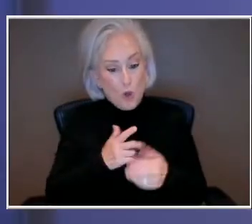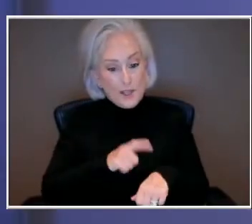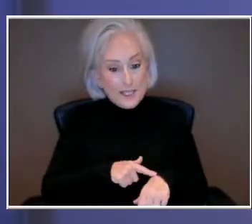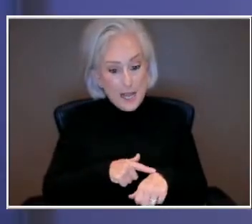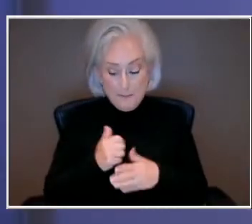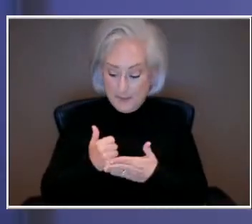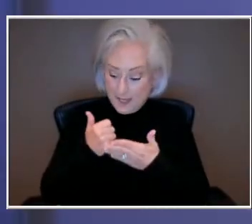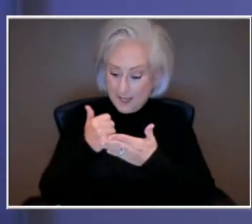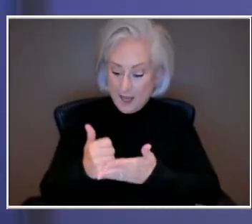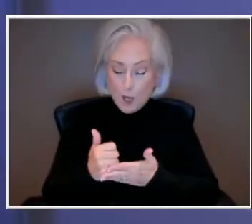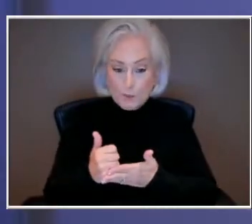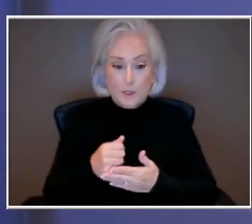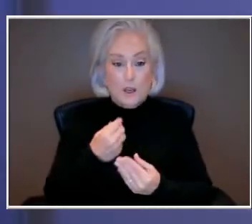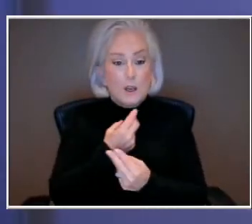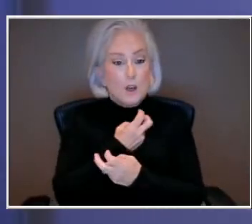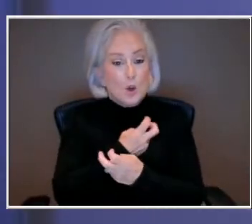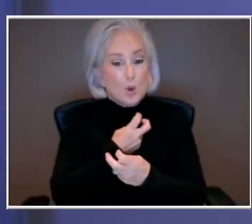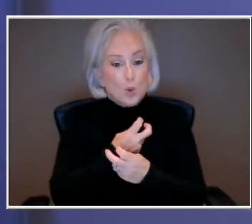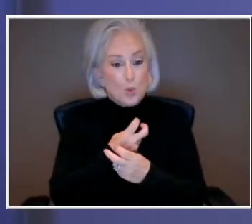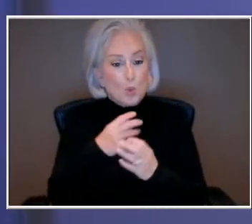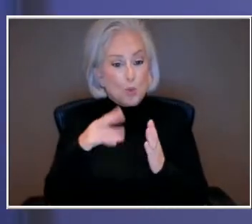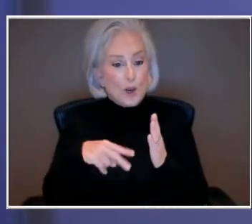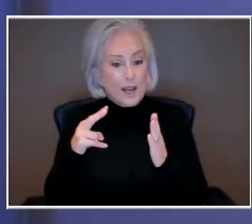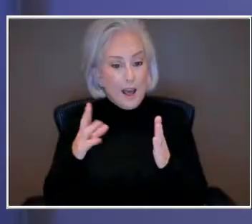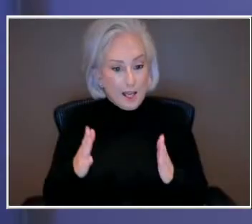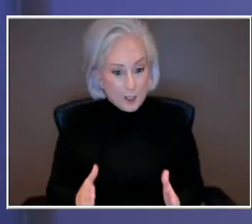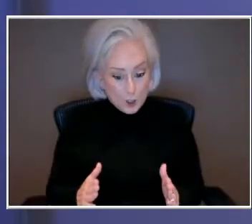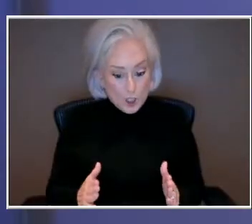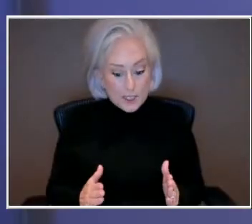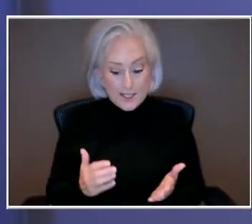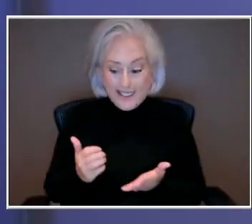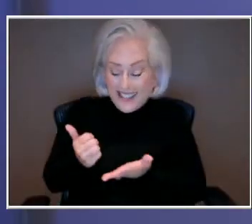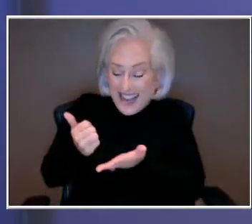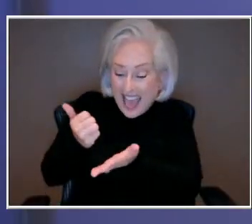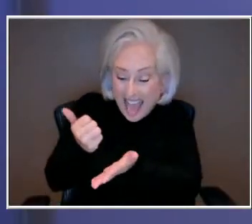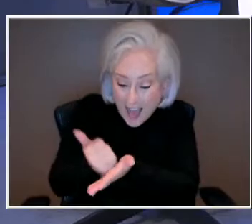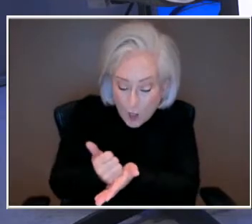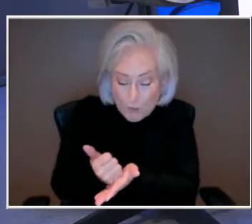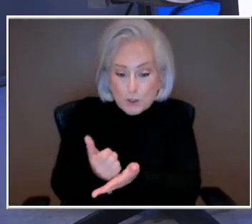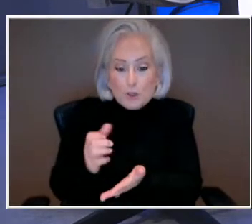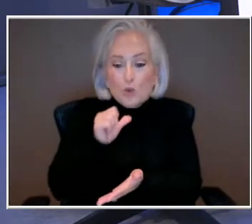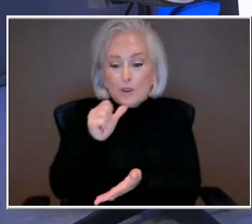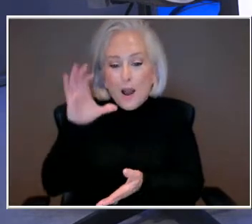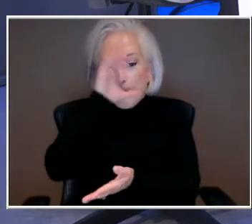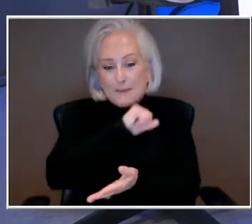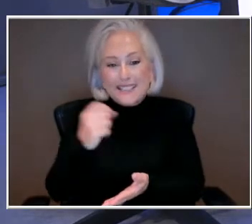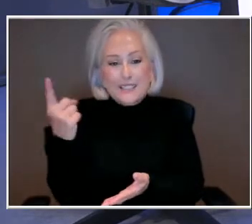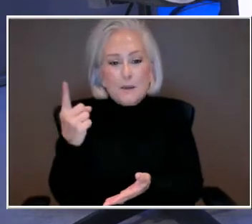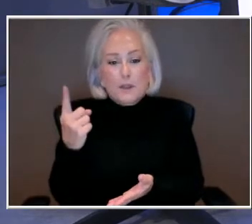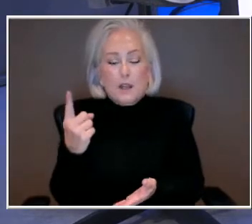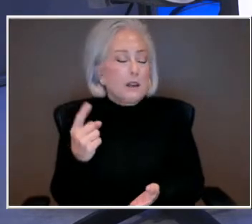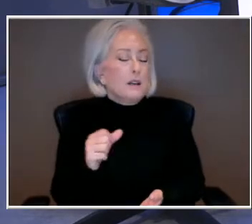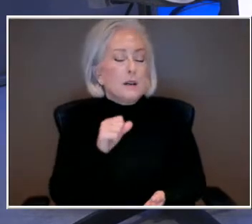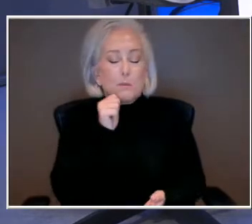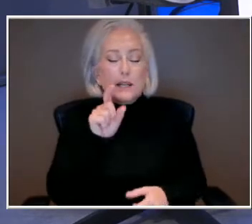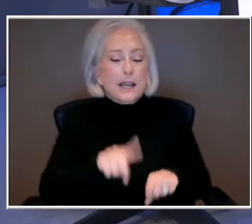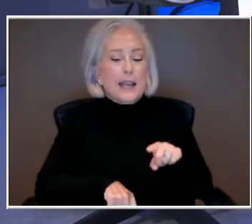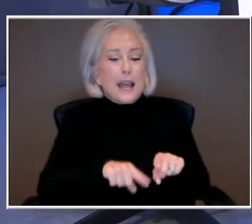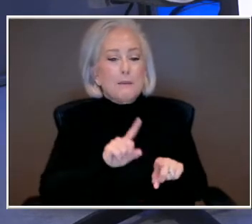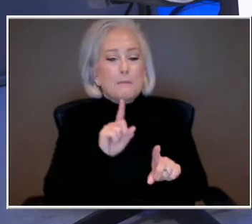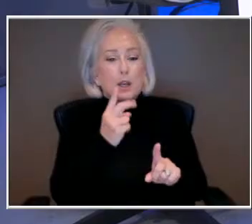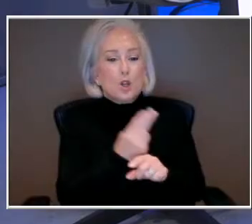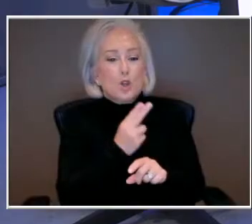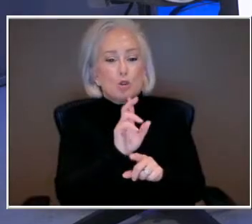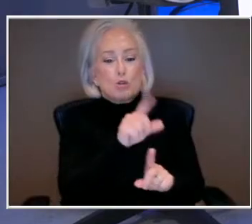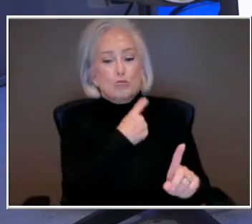not miss anything, but it cannot be used standalone at this particular time. Kim, what's the big takeaway from your personal story?